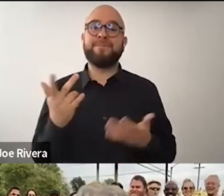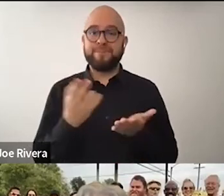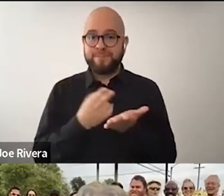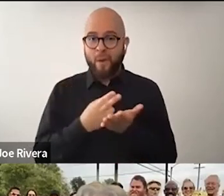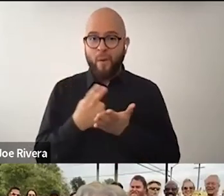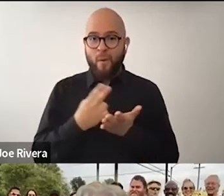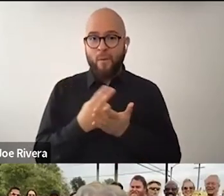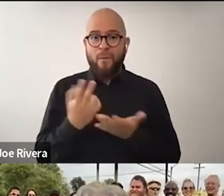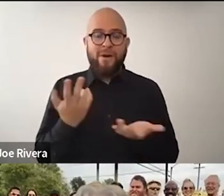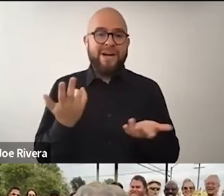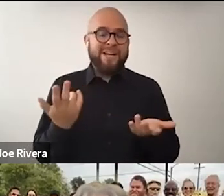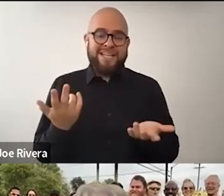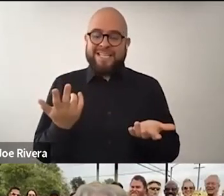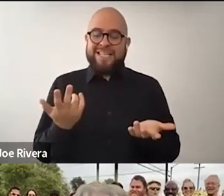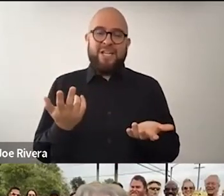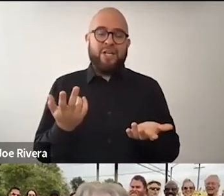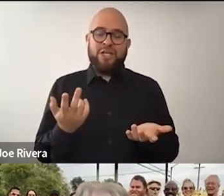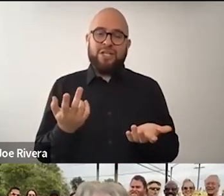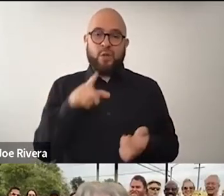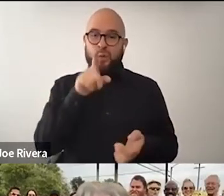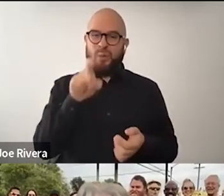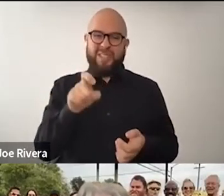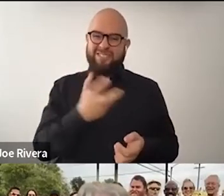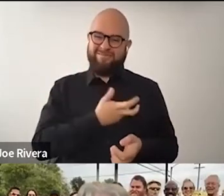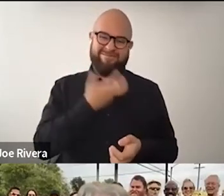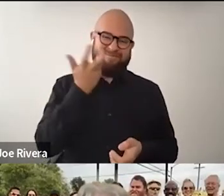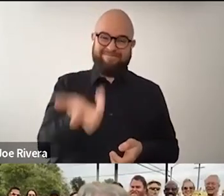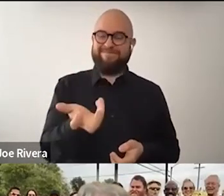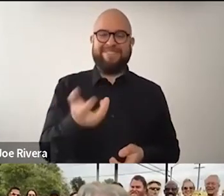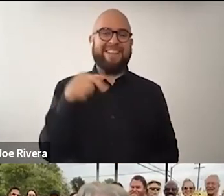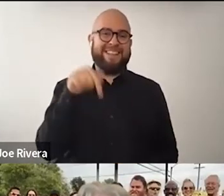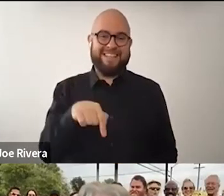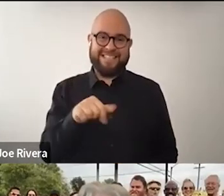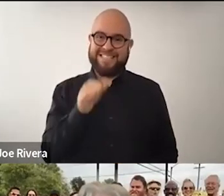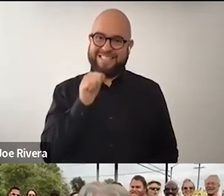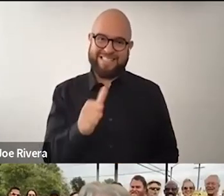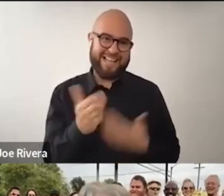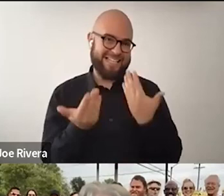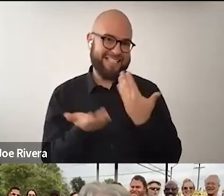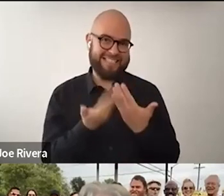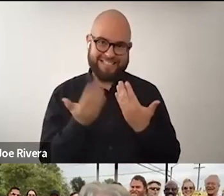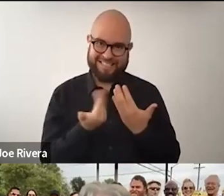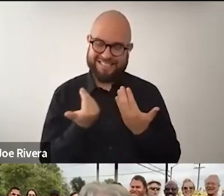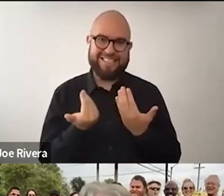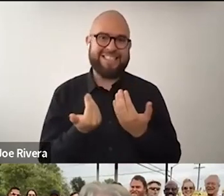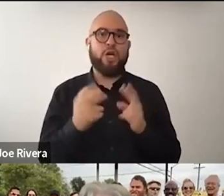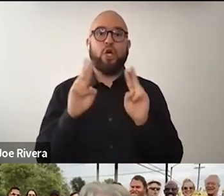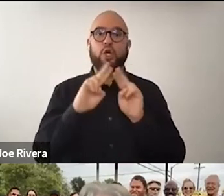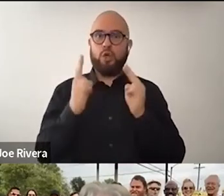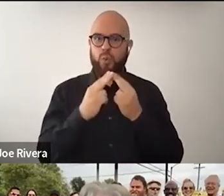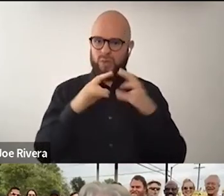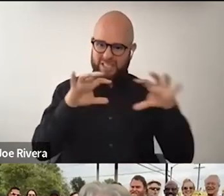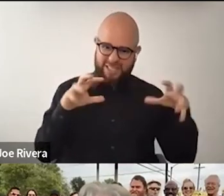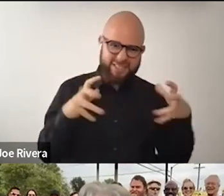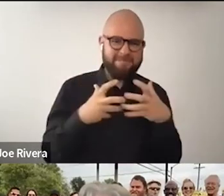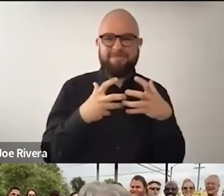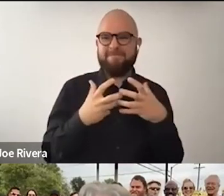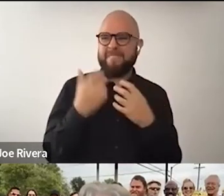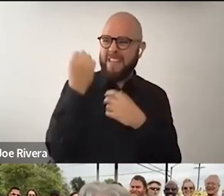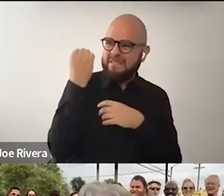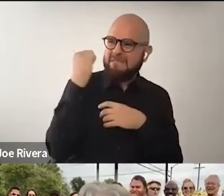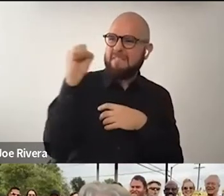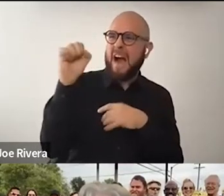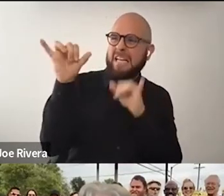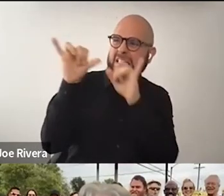to take, unionizing and fighting against the status quo, because let's be honest, the status quo